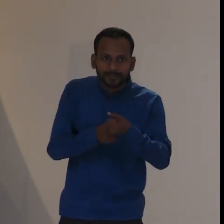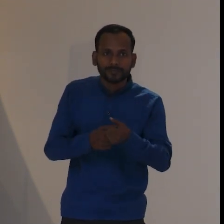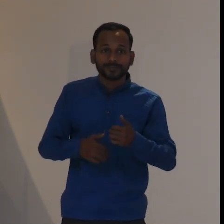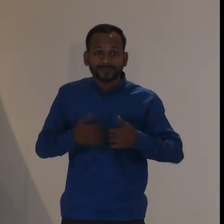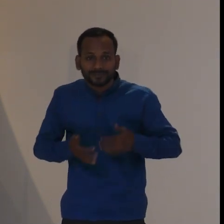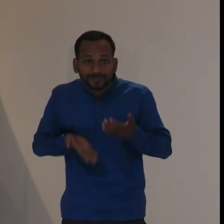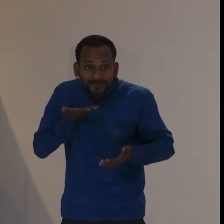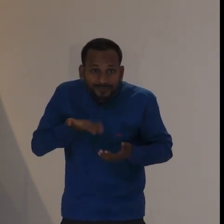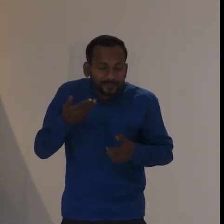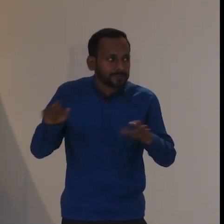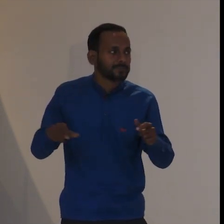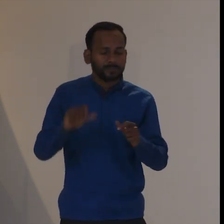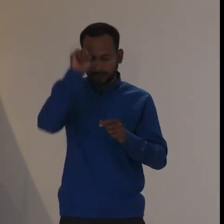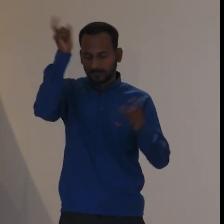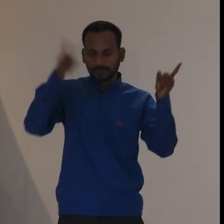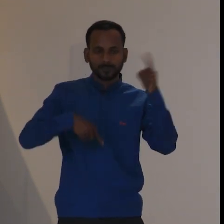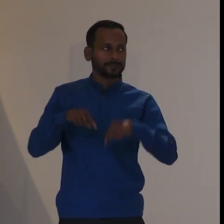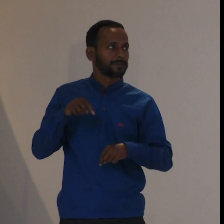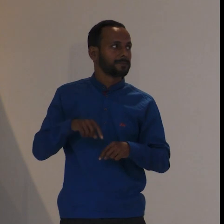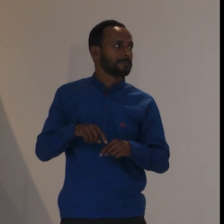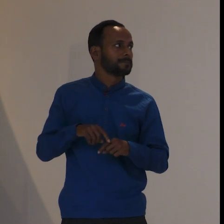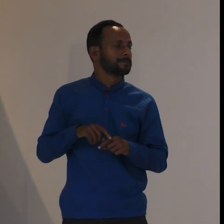thus making India largely